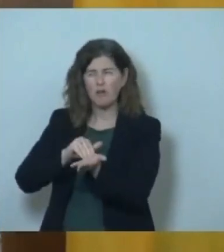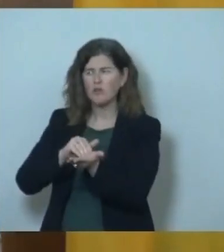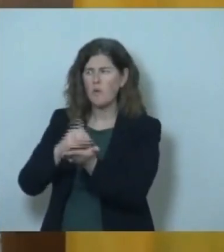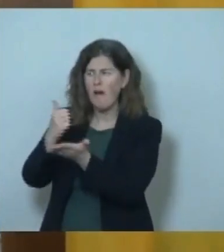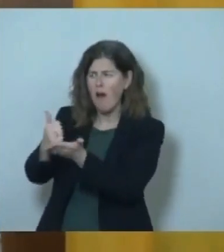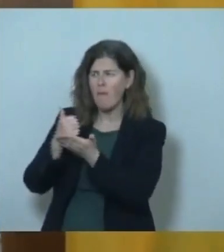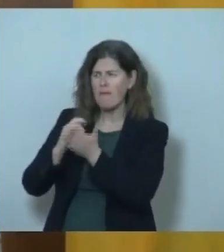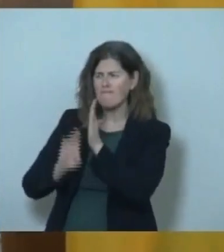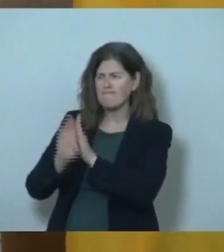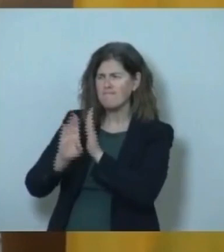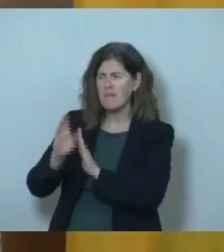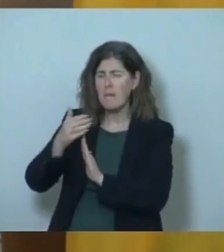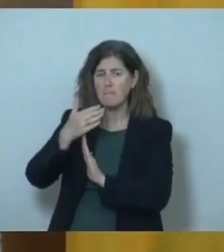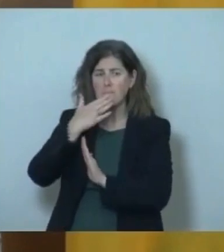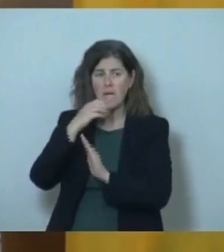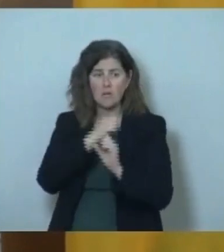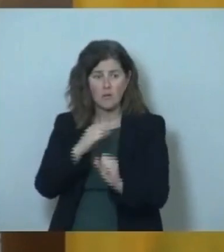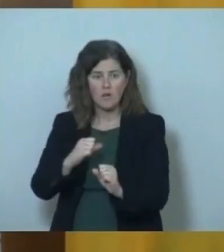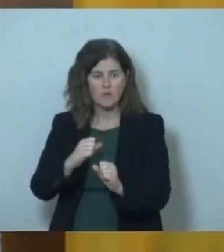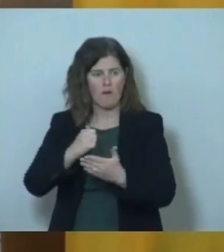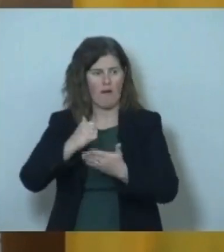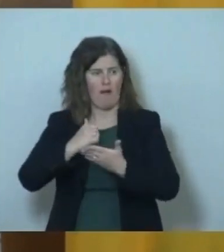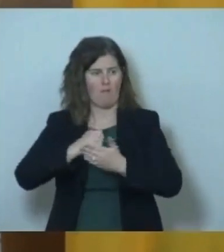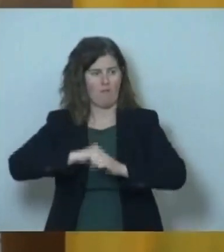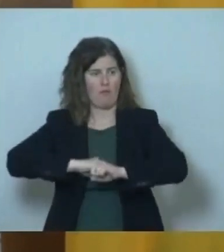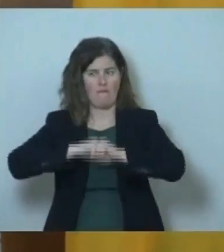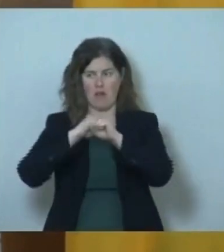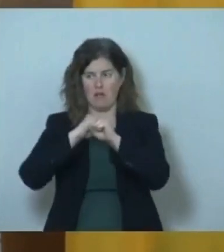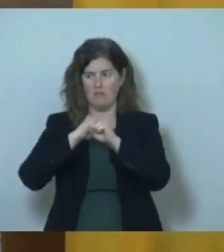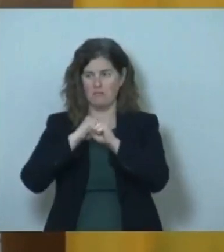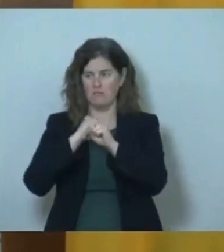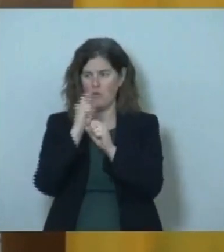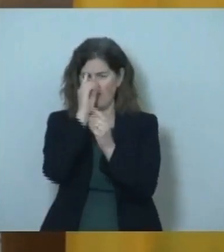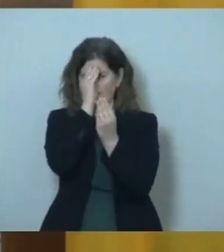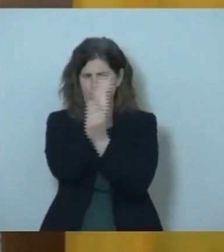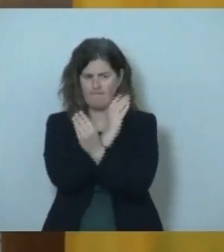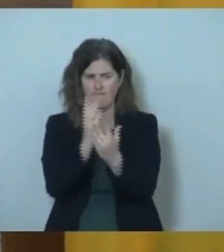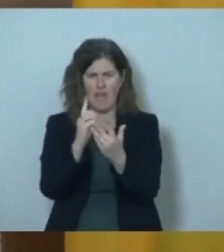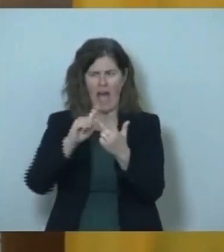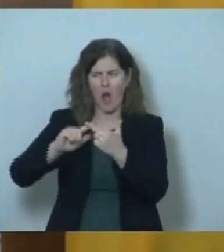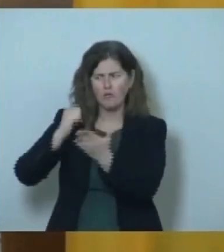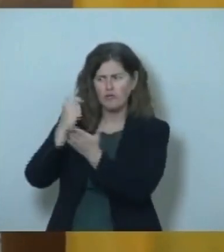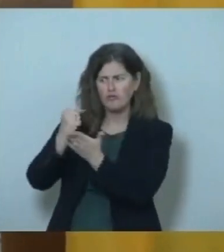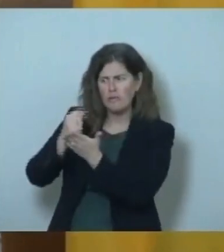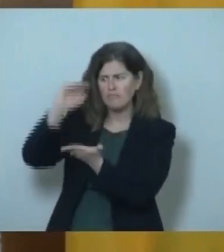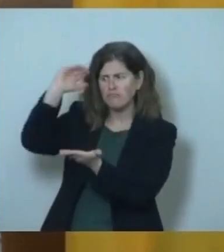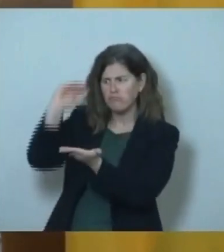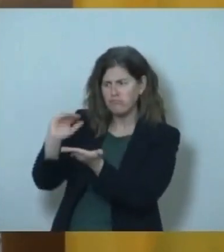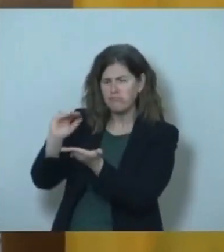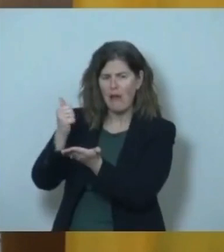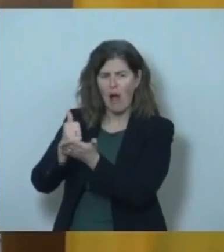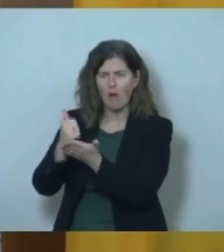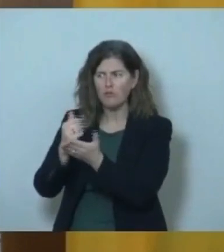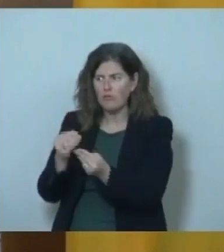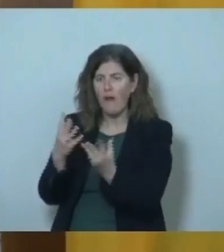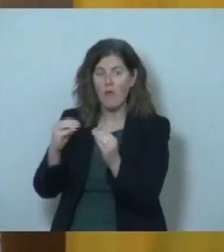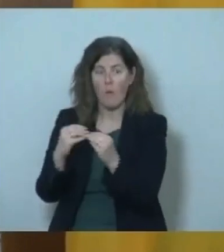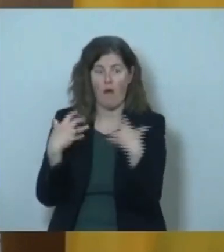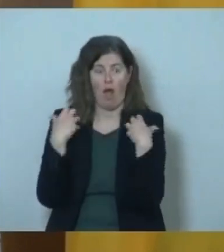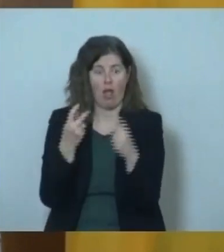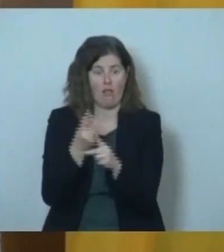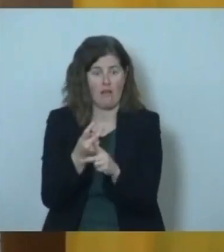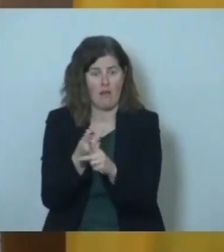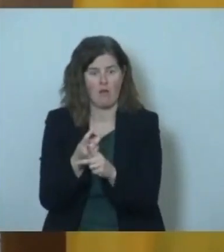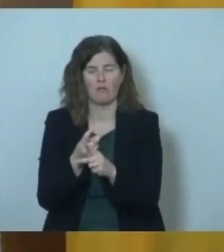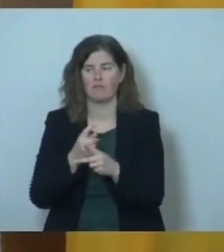to one, prevent, to be really clear about what we can do to treat those chronic conditions and get more health care out there, and